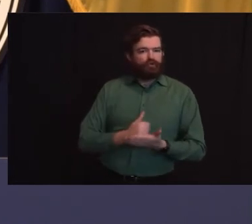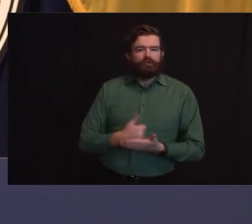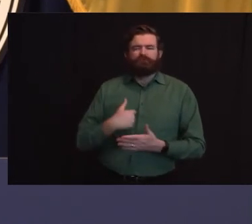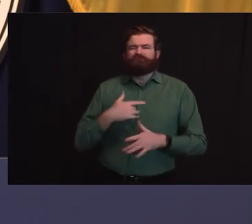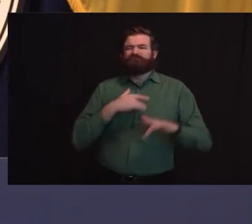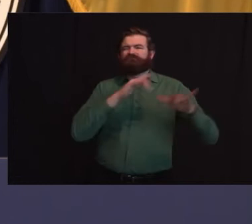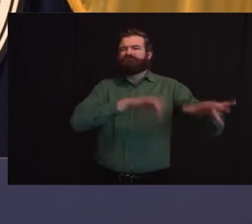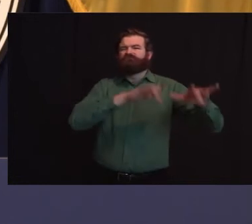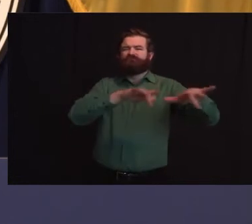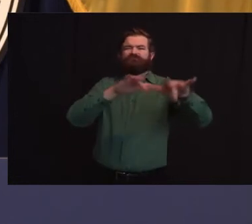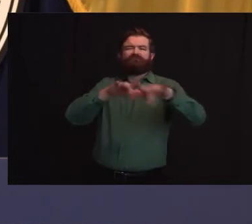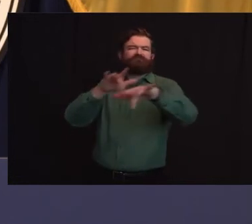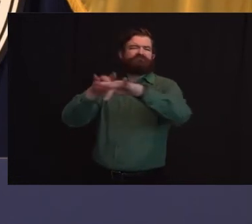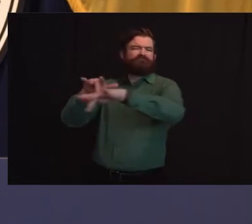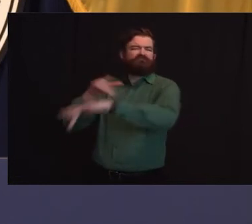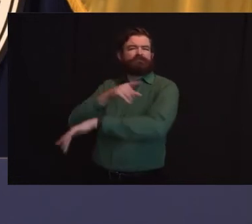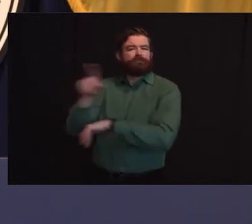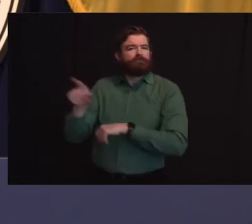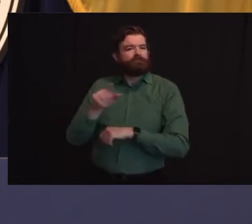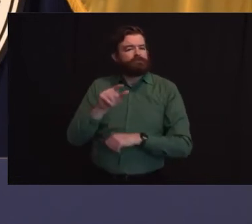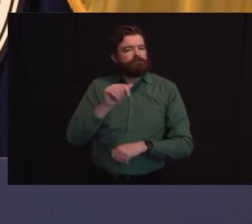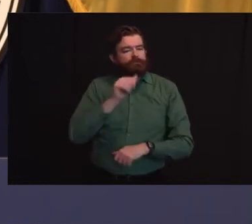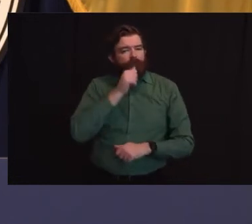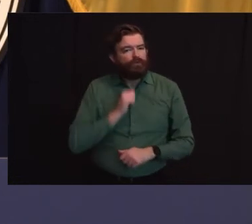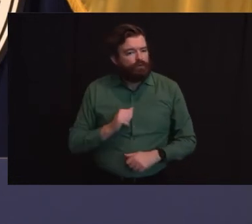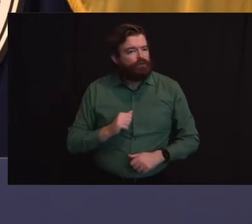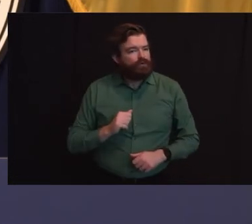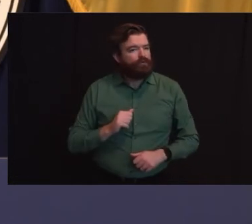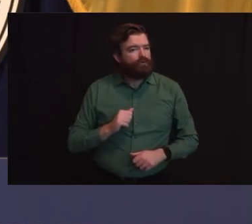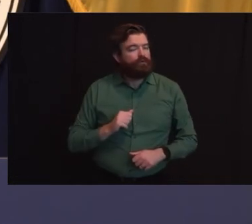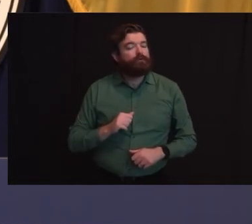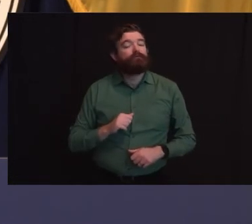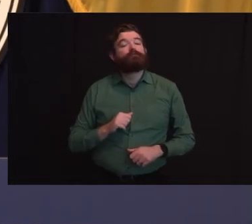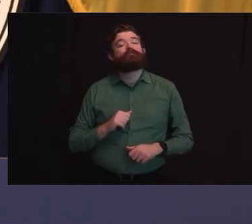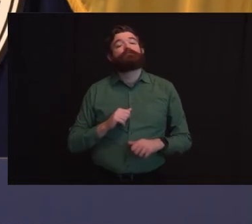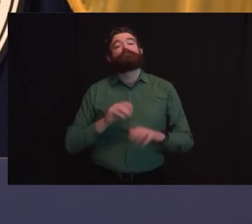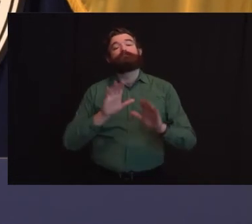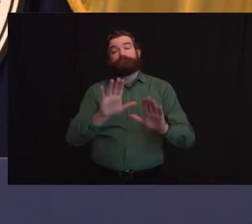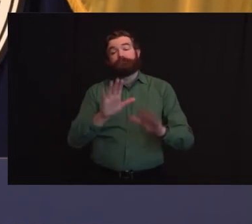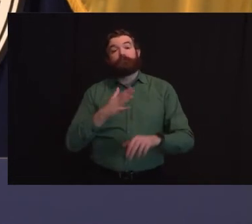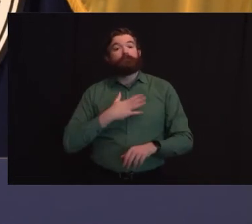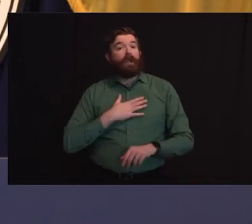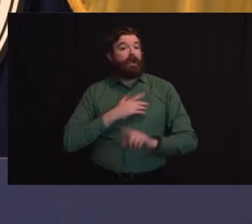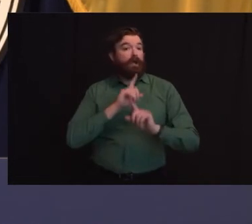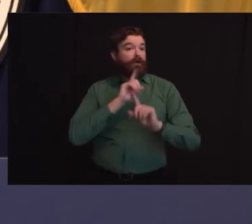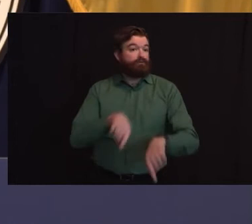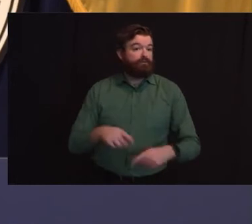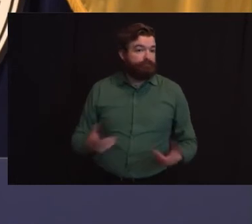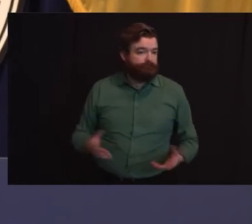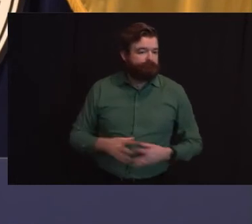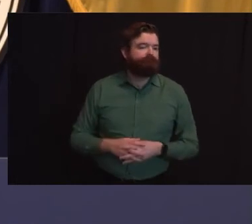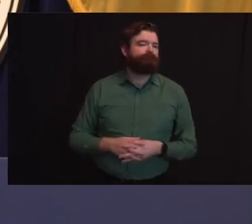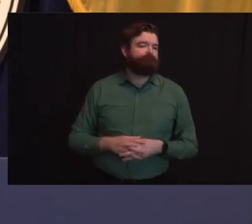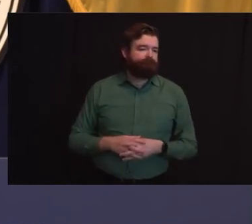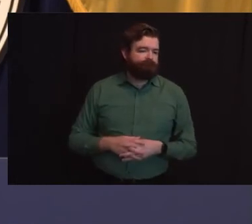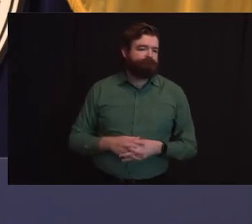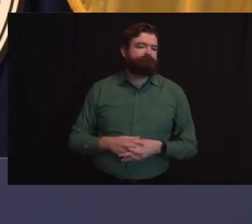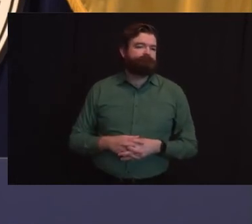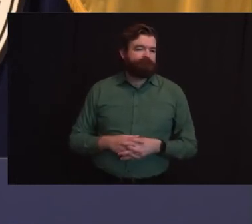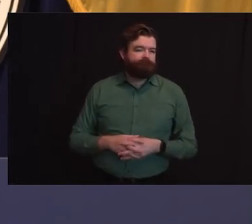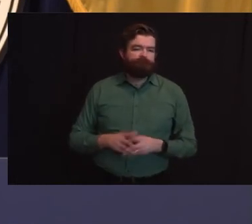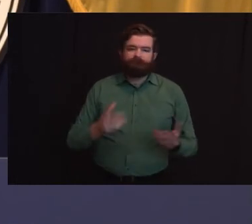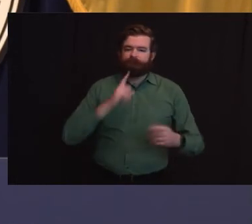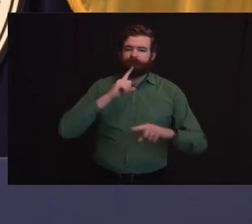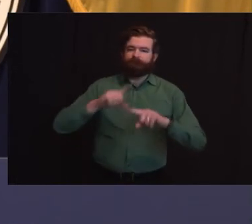sympathy. Again, I think my answer is still going to be it is very much specific to the